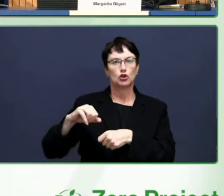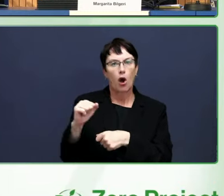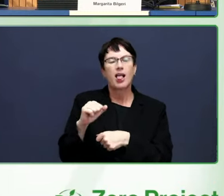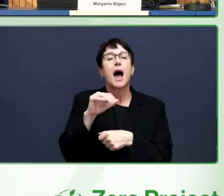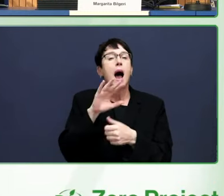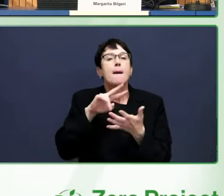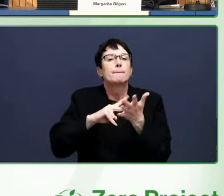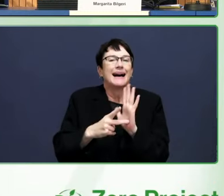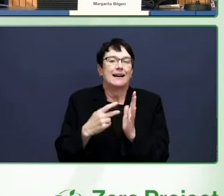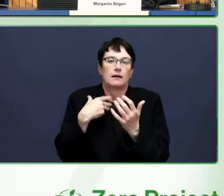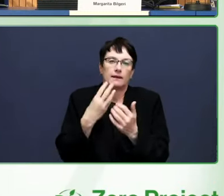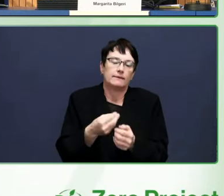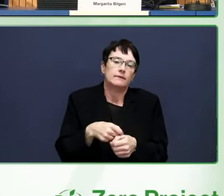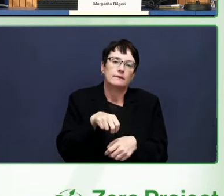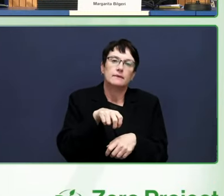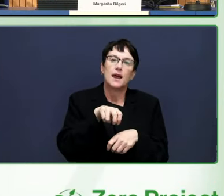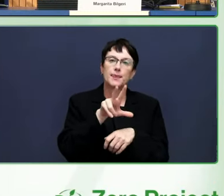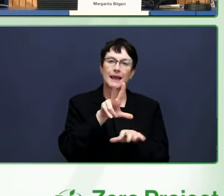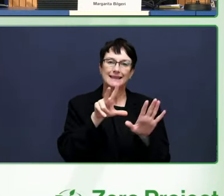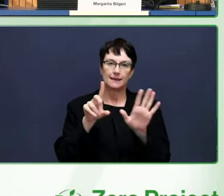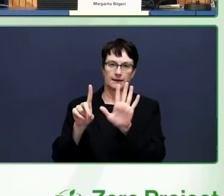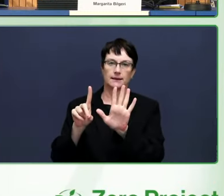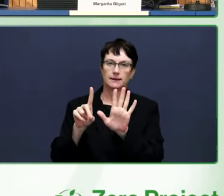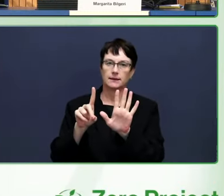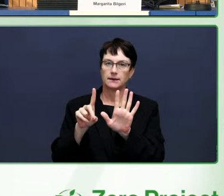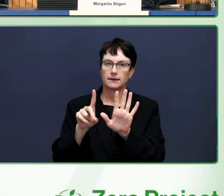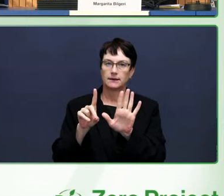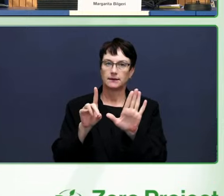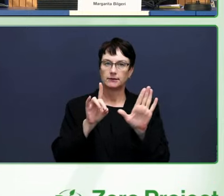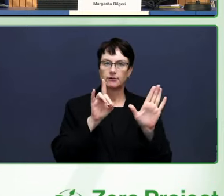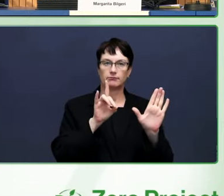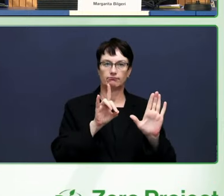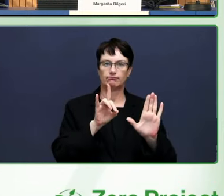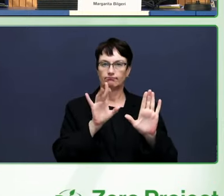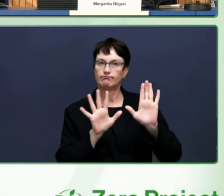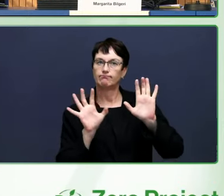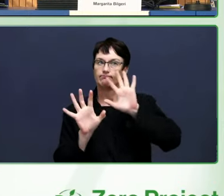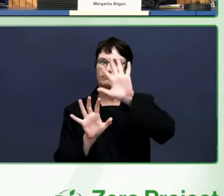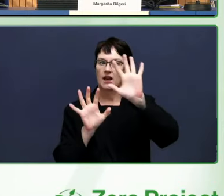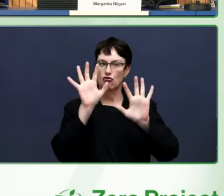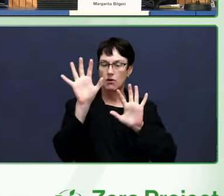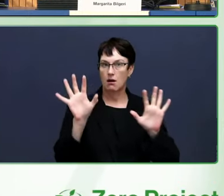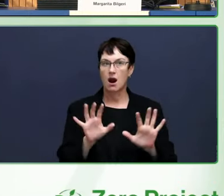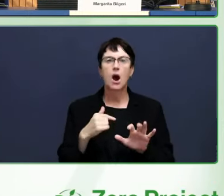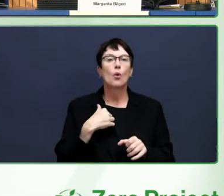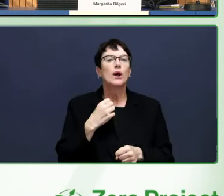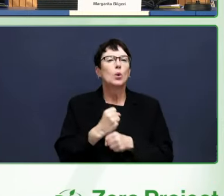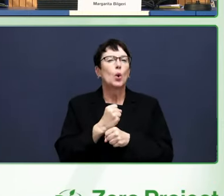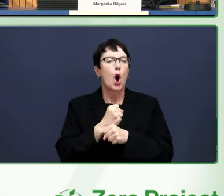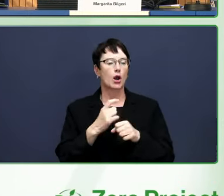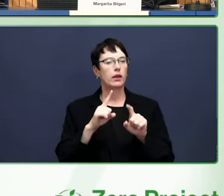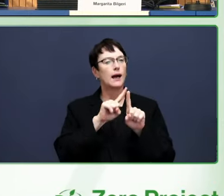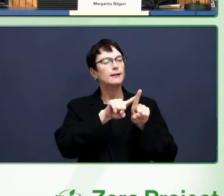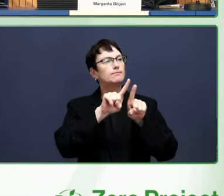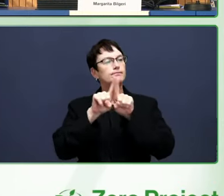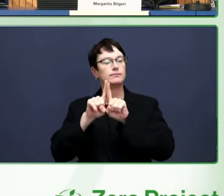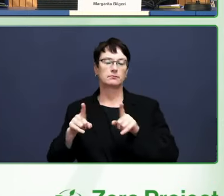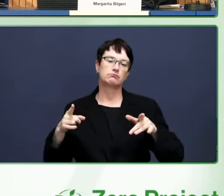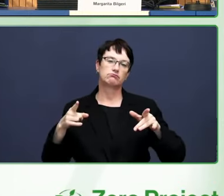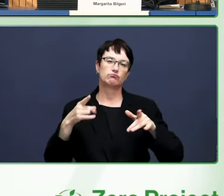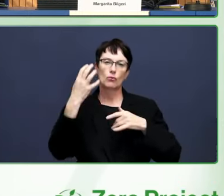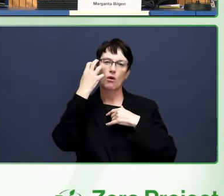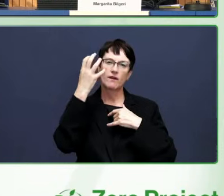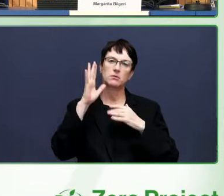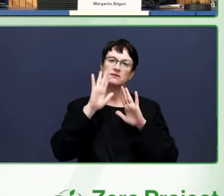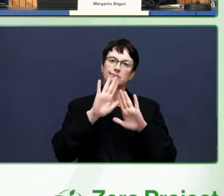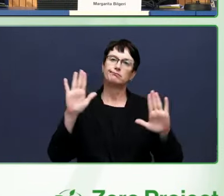are working together with the ministries of education to support them to improve their inclusive education policy and